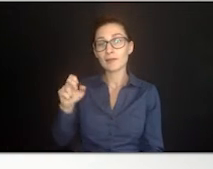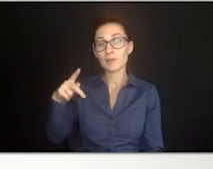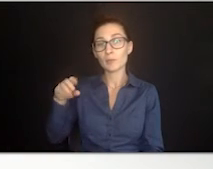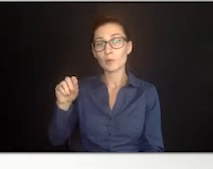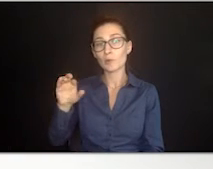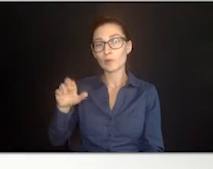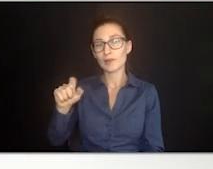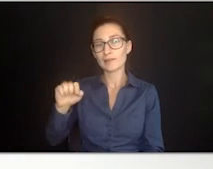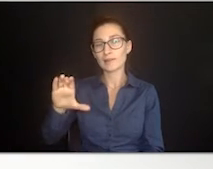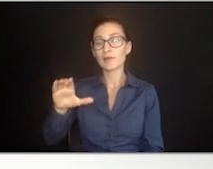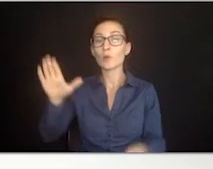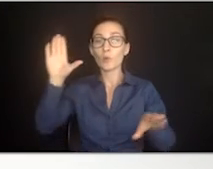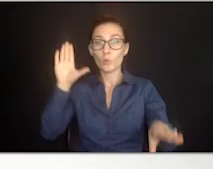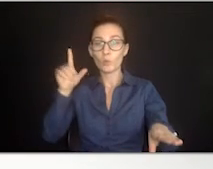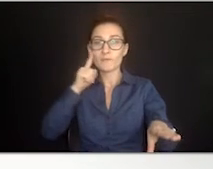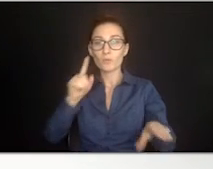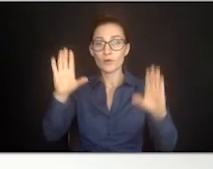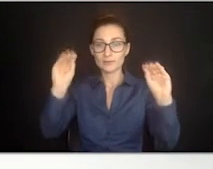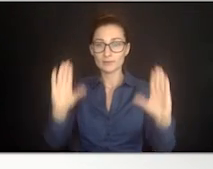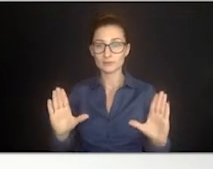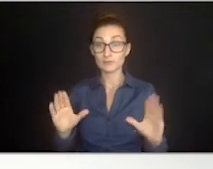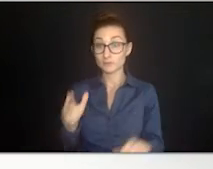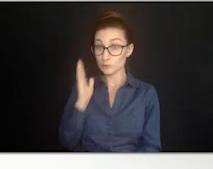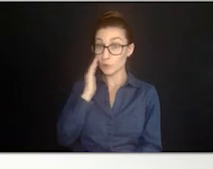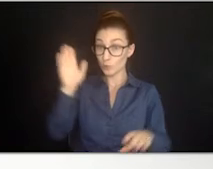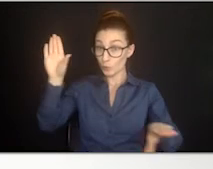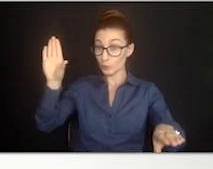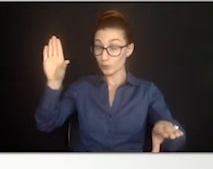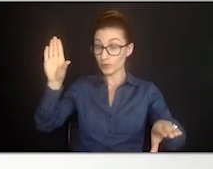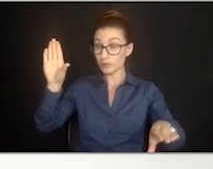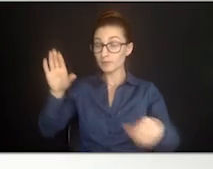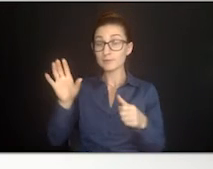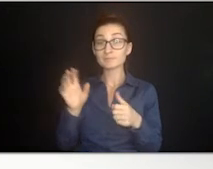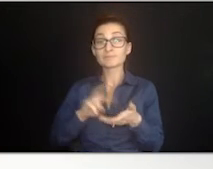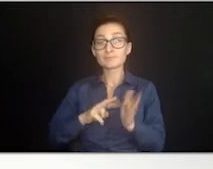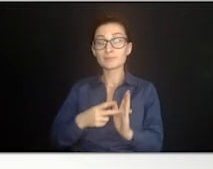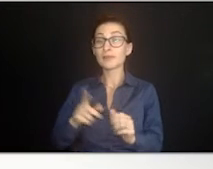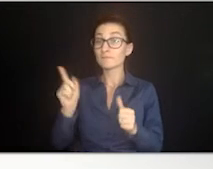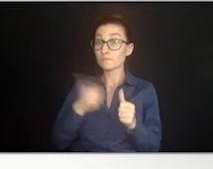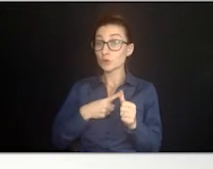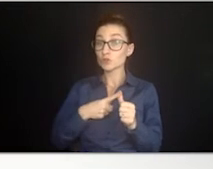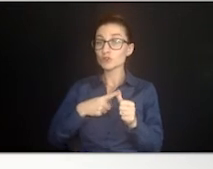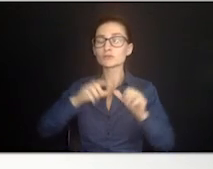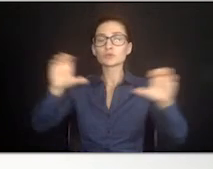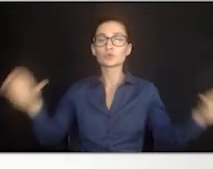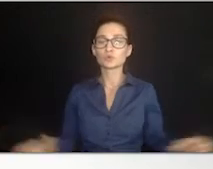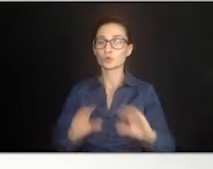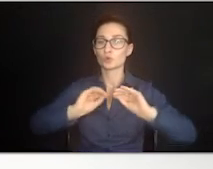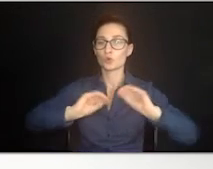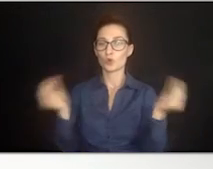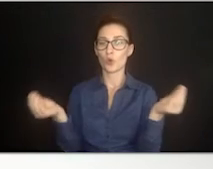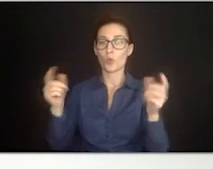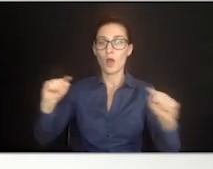for educators. So a Hippocratic oath is what? First, do no harm.